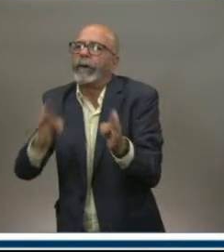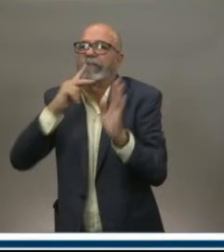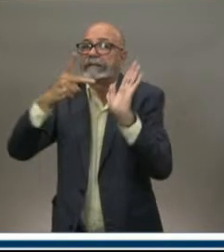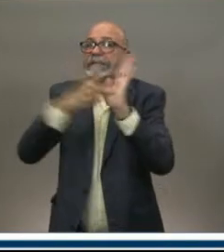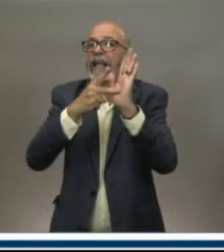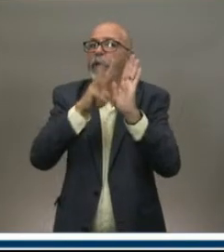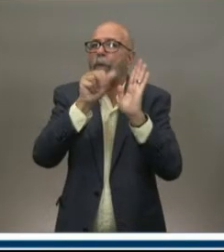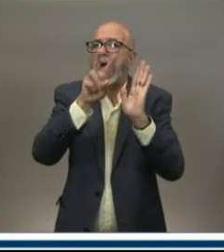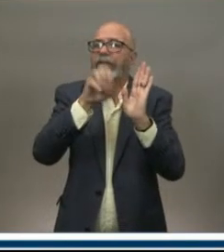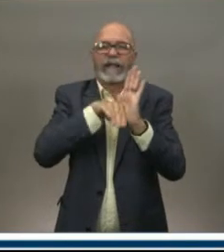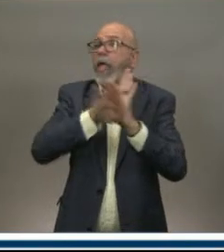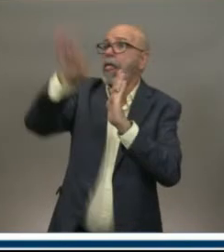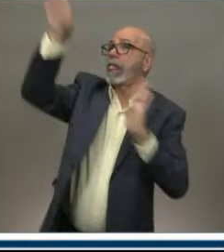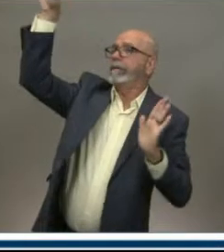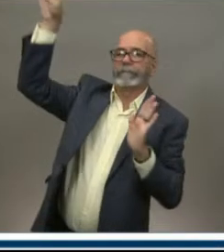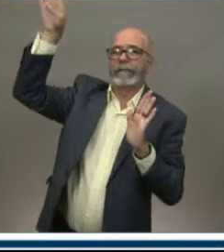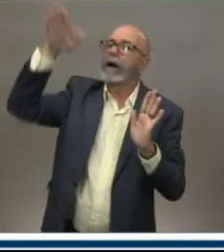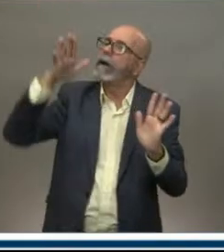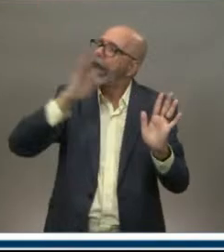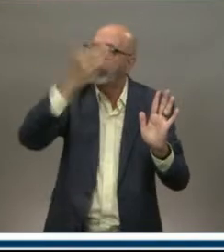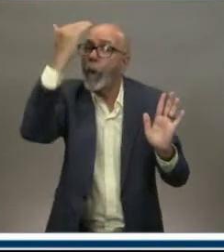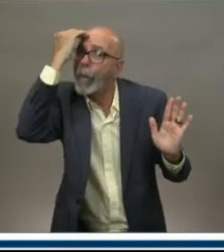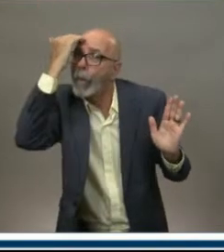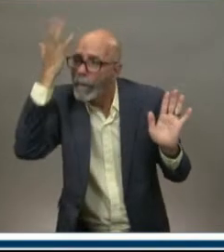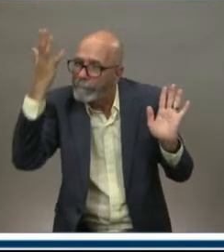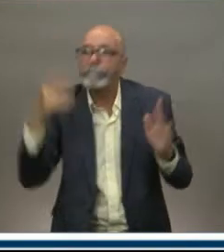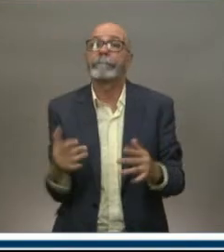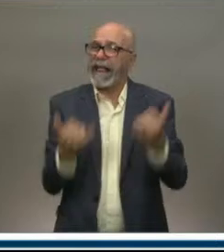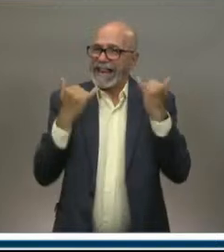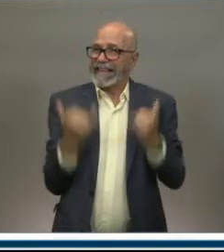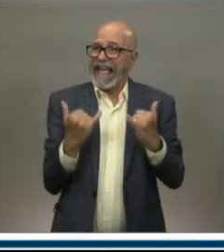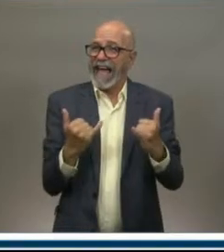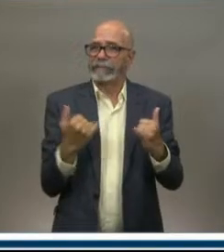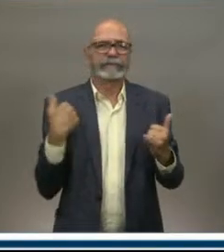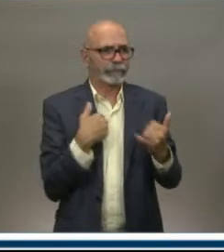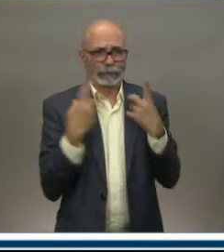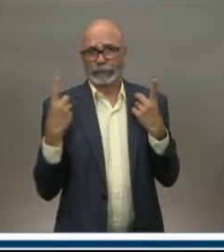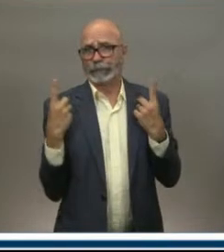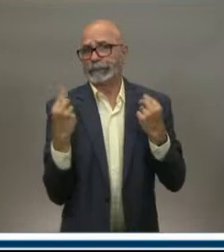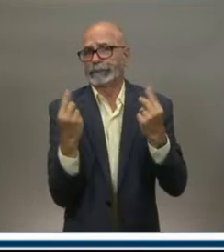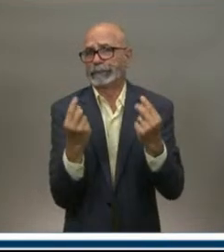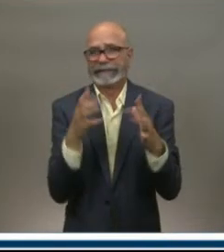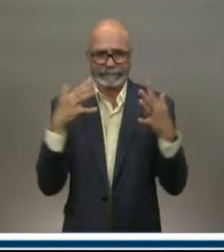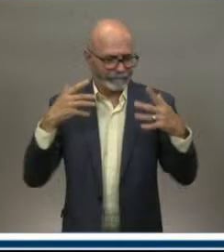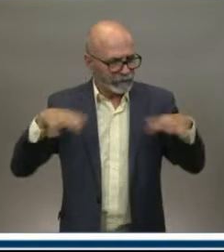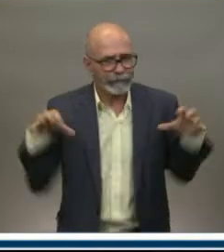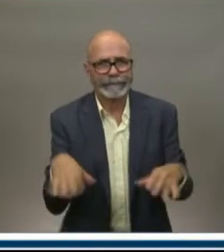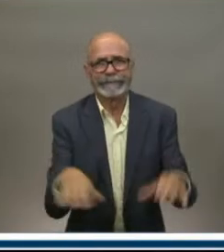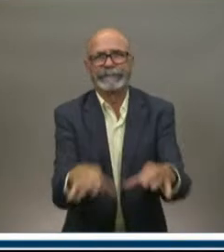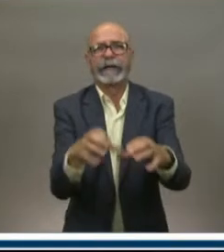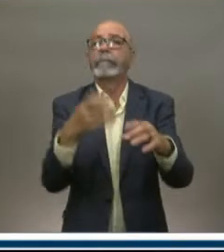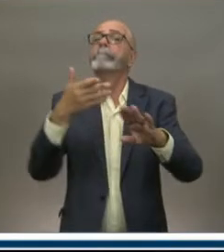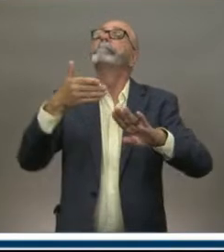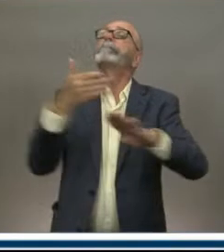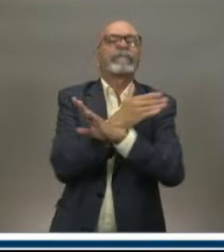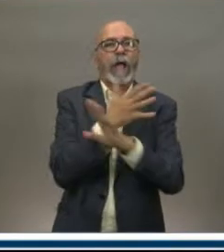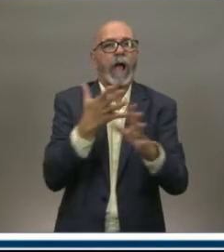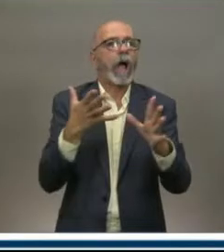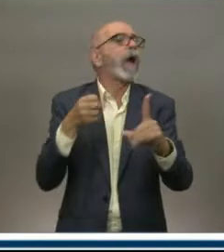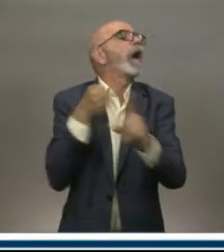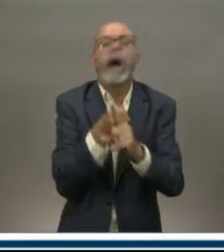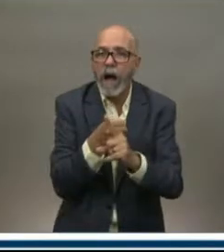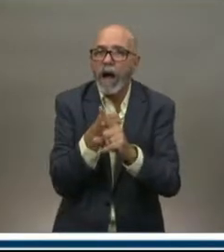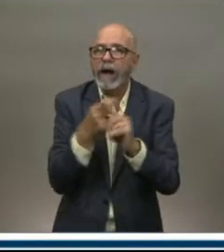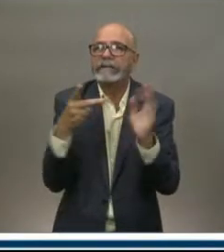We're taking the following actions immediately with the aim of having them in place before a second wave hits in Nova Scotia. We